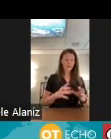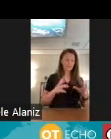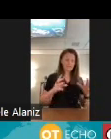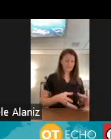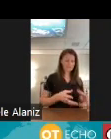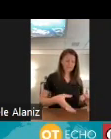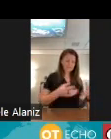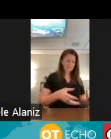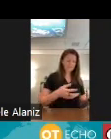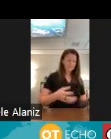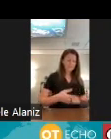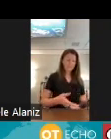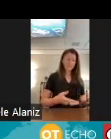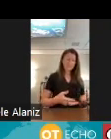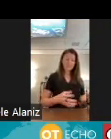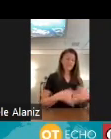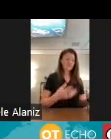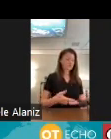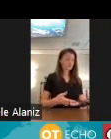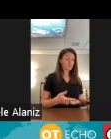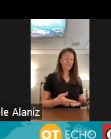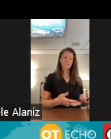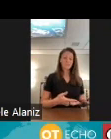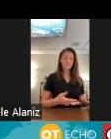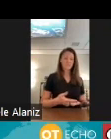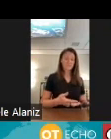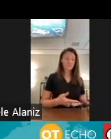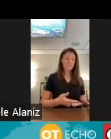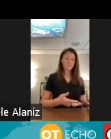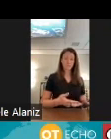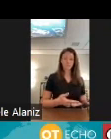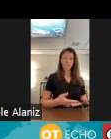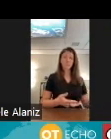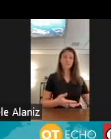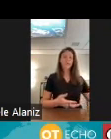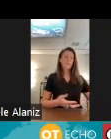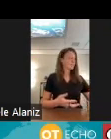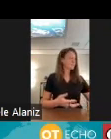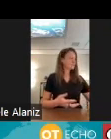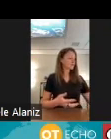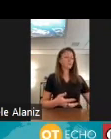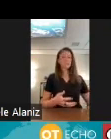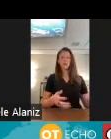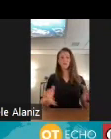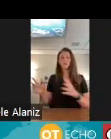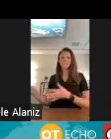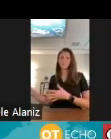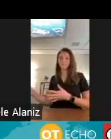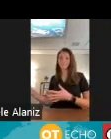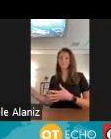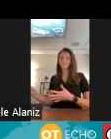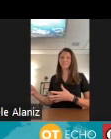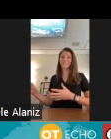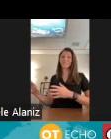where we're actually testing the skill itself and observing how the client is responding to it. But there's also